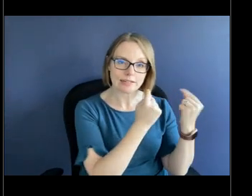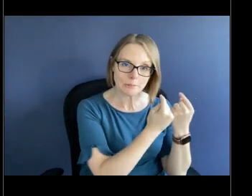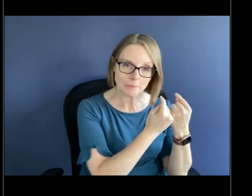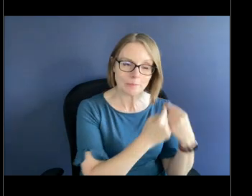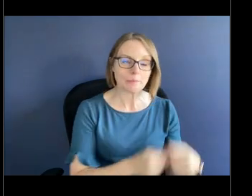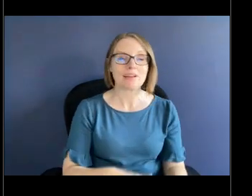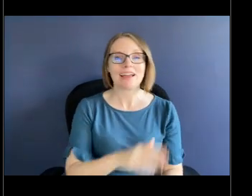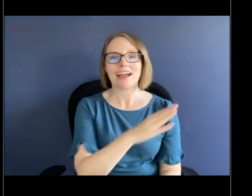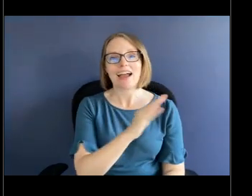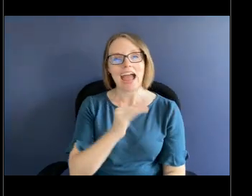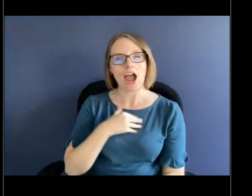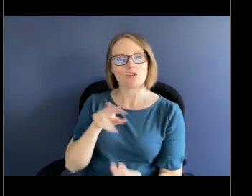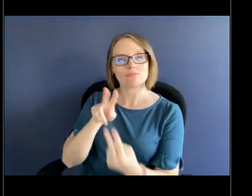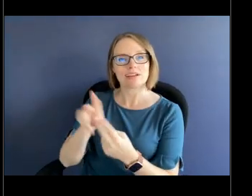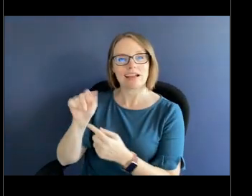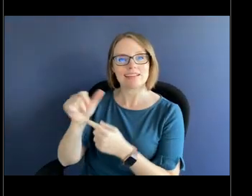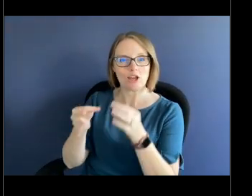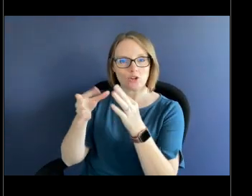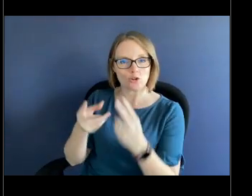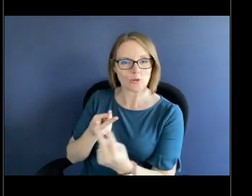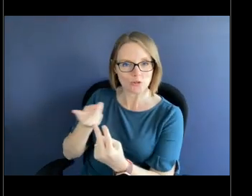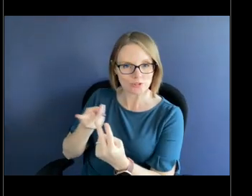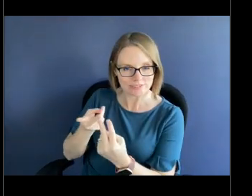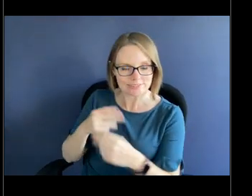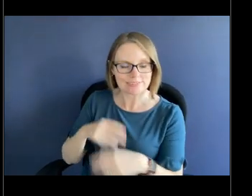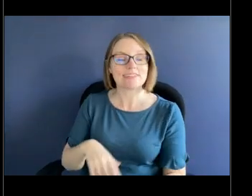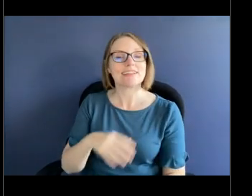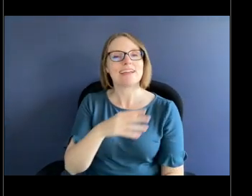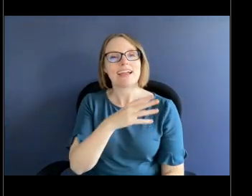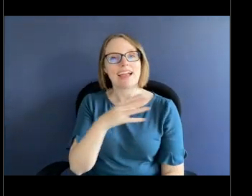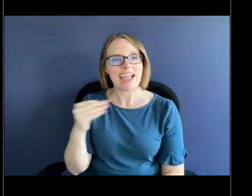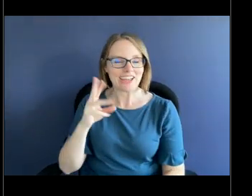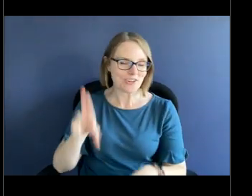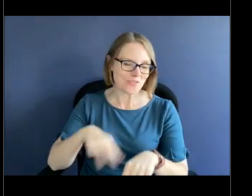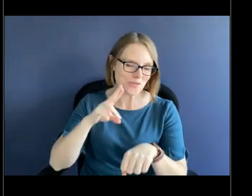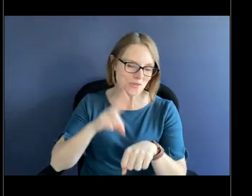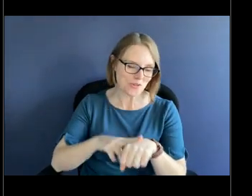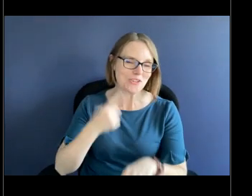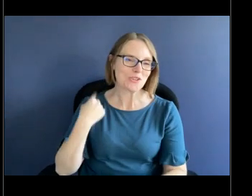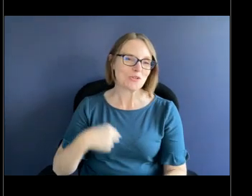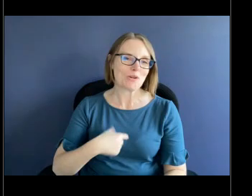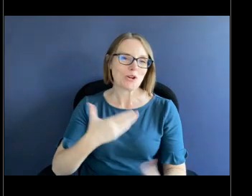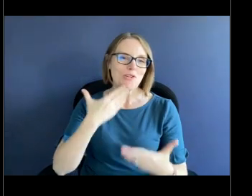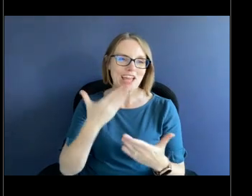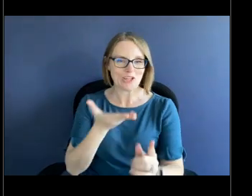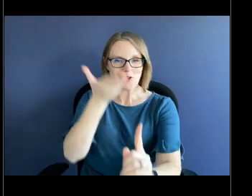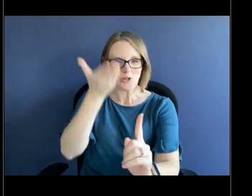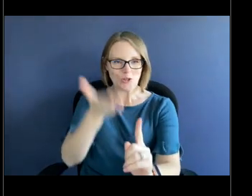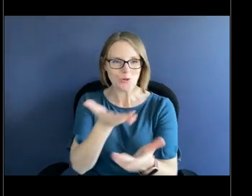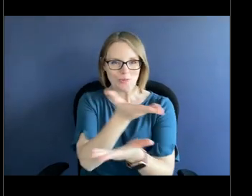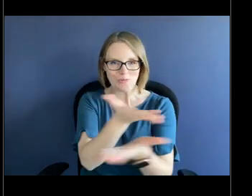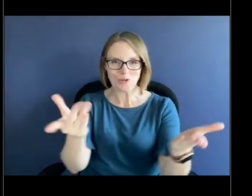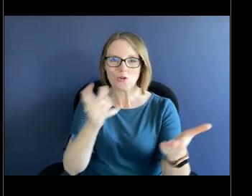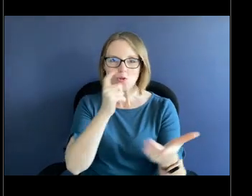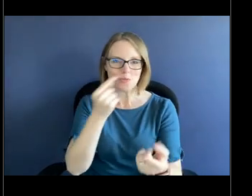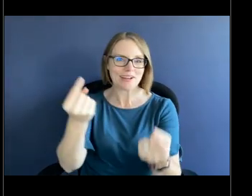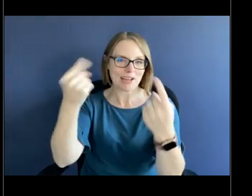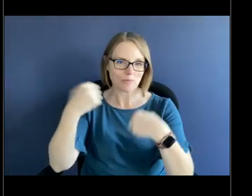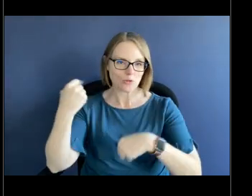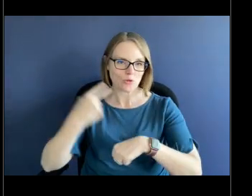our ASL interpreters, and of course, you, the